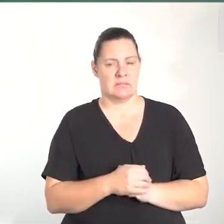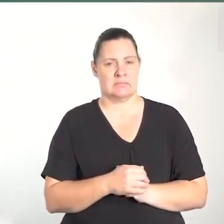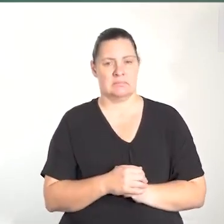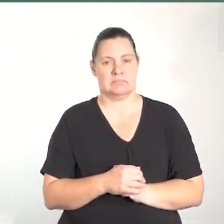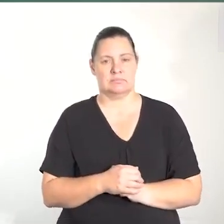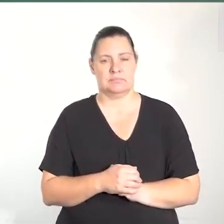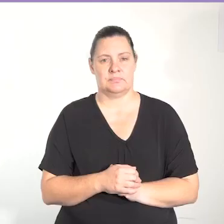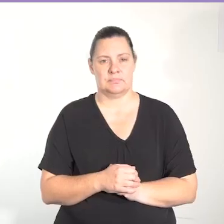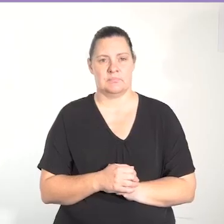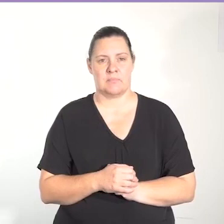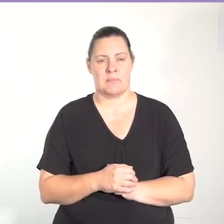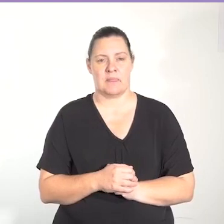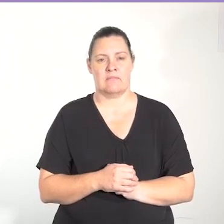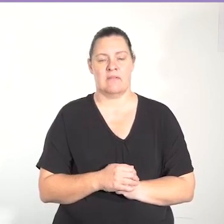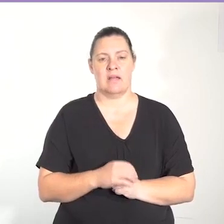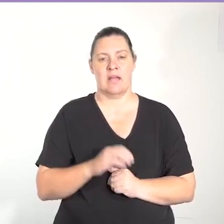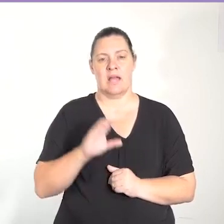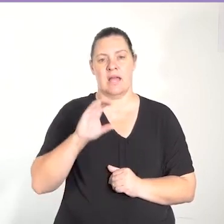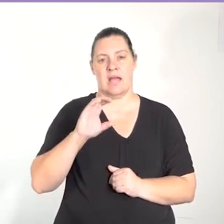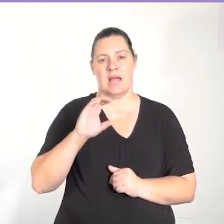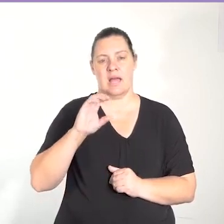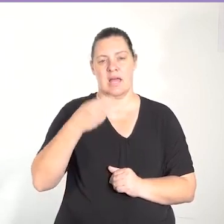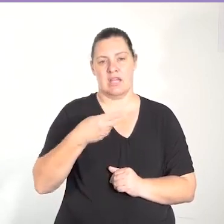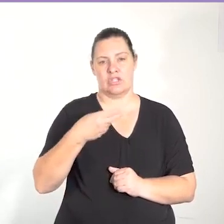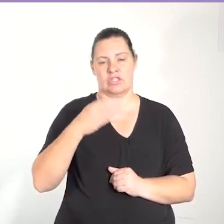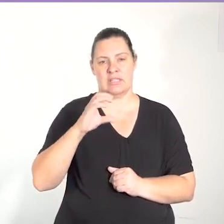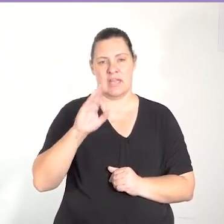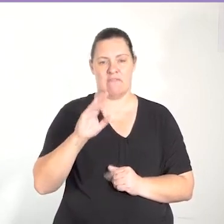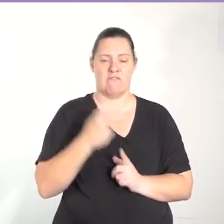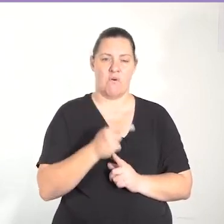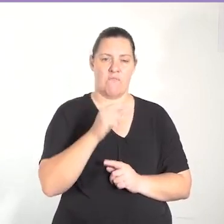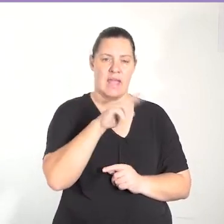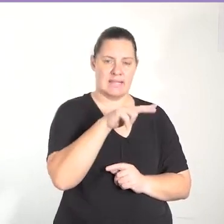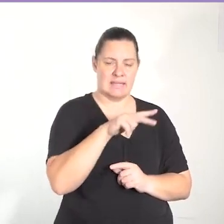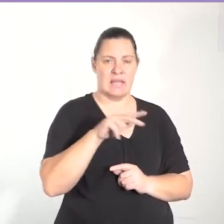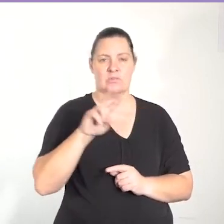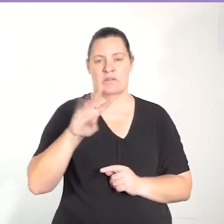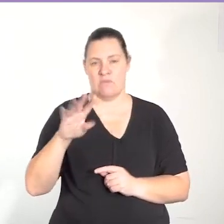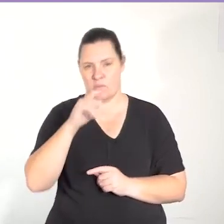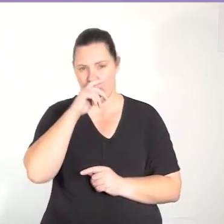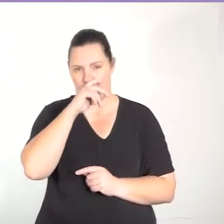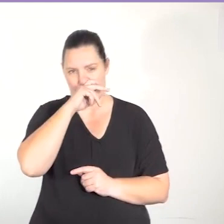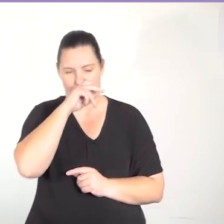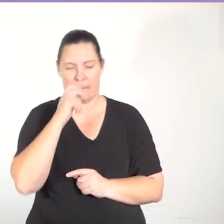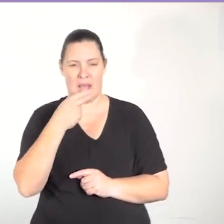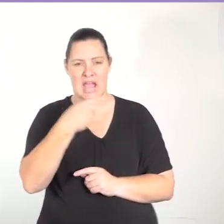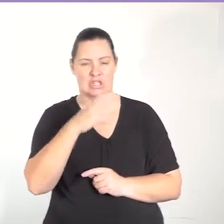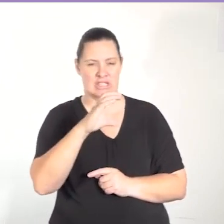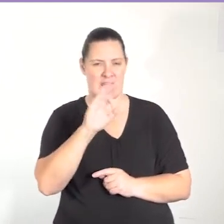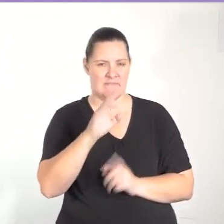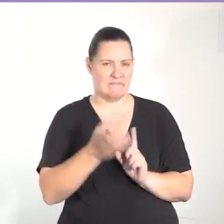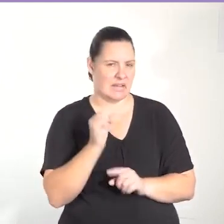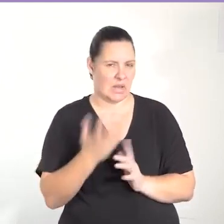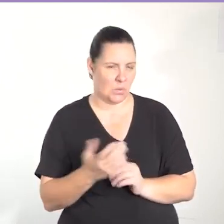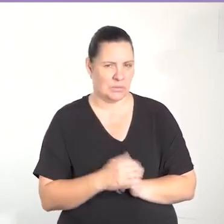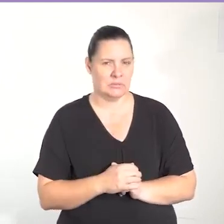it? We are going to use the HCF of 18 and 24. Do you remember how to find the